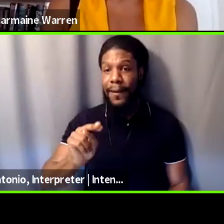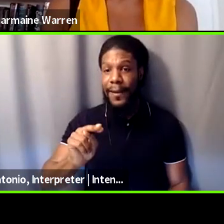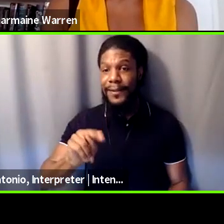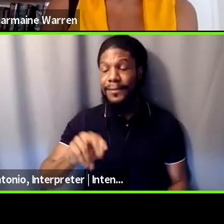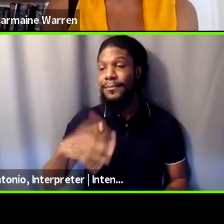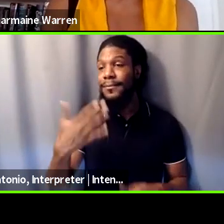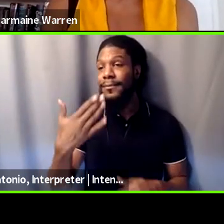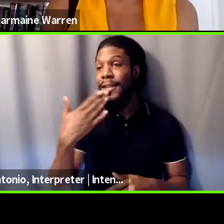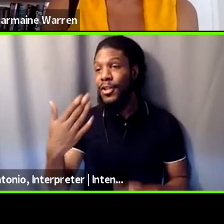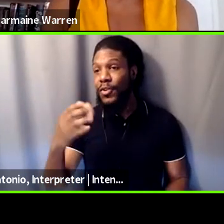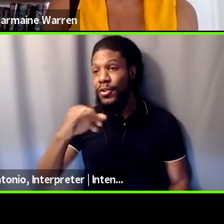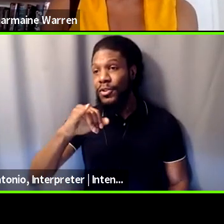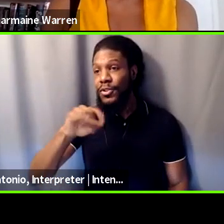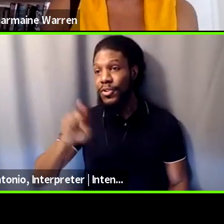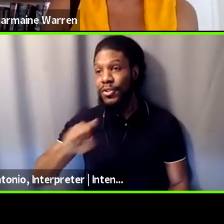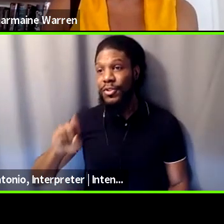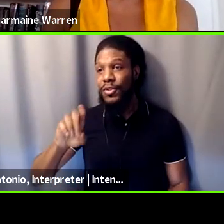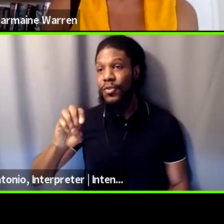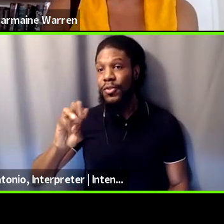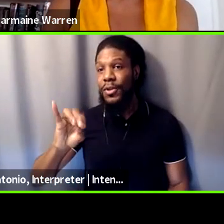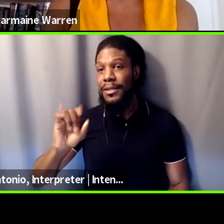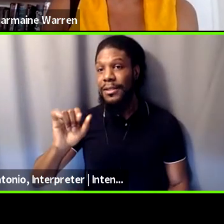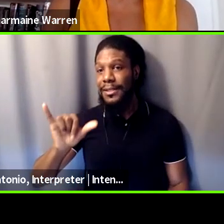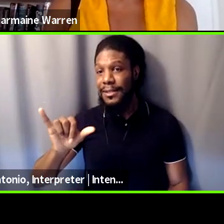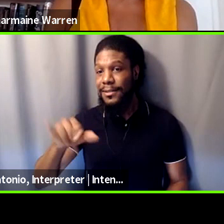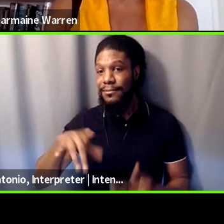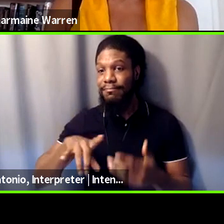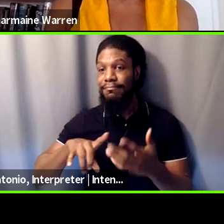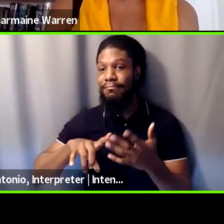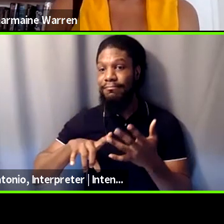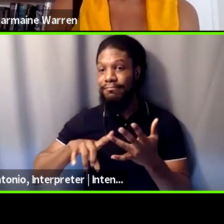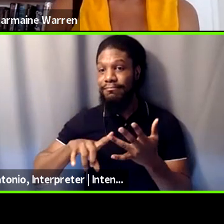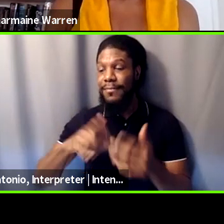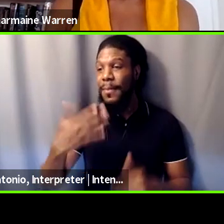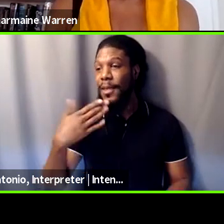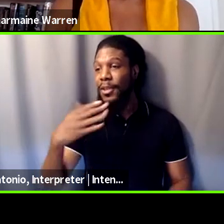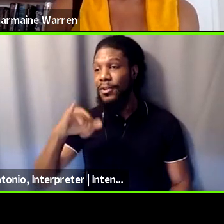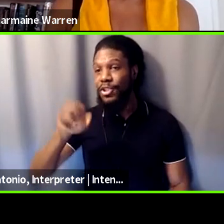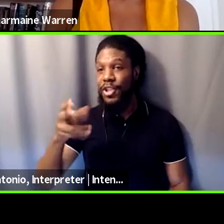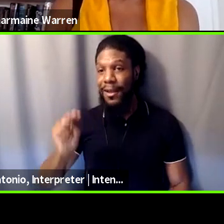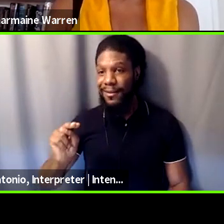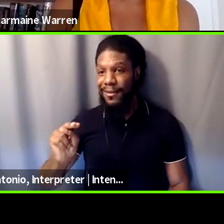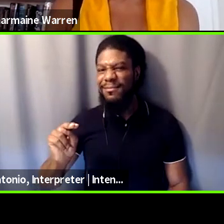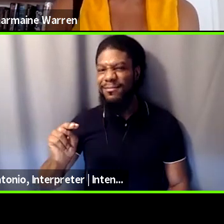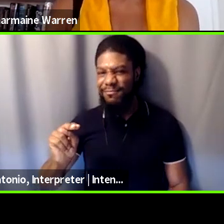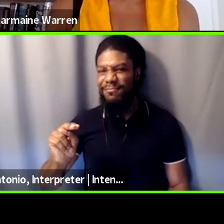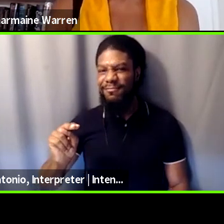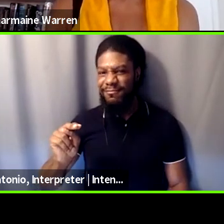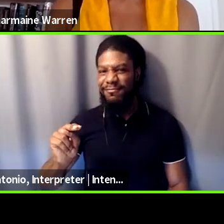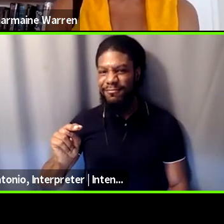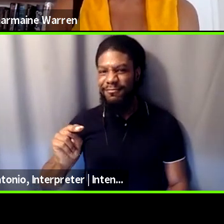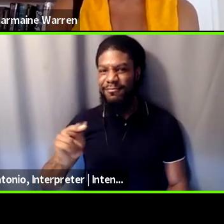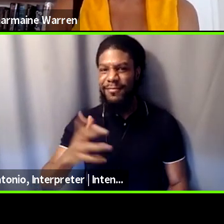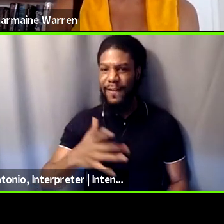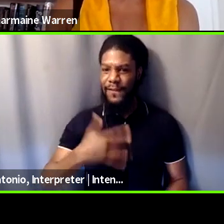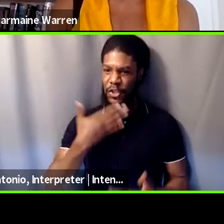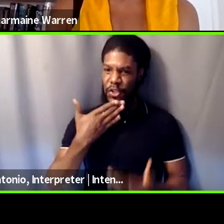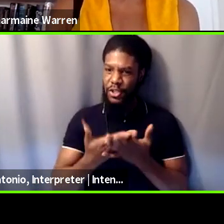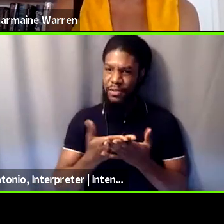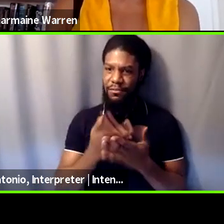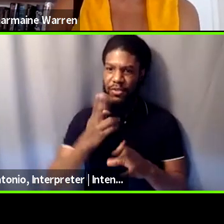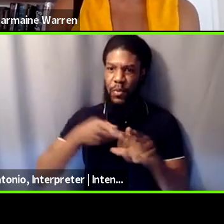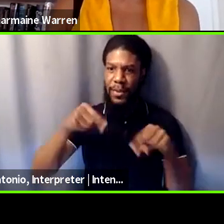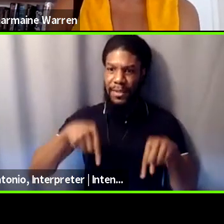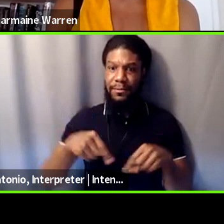And thank you, Jonathan. It's great to be in your company. I'll start by saying, I'll say my name,